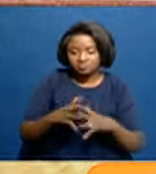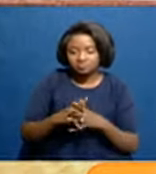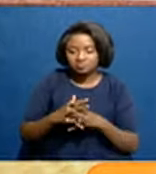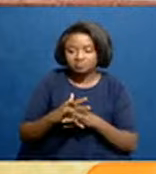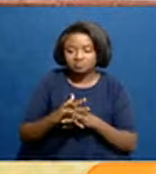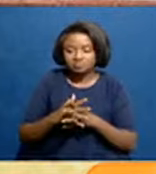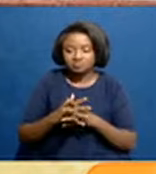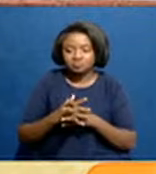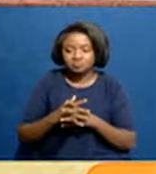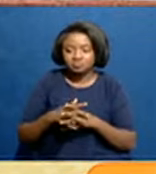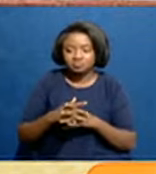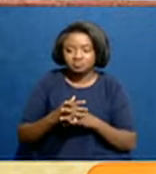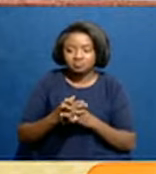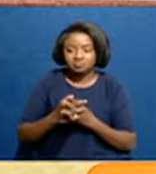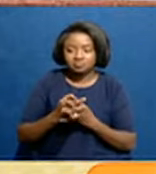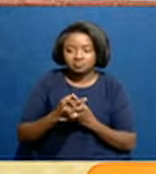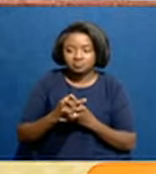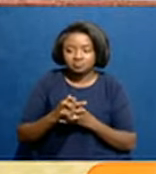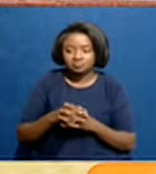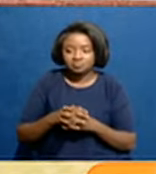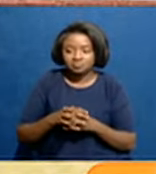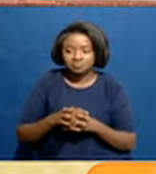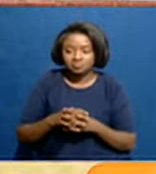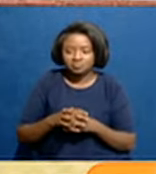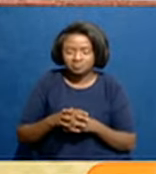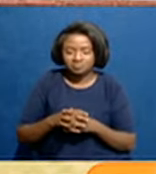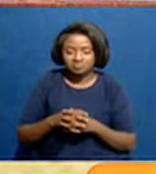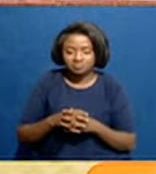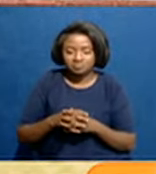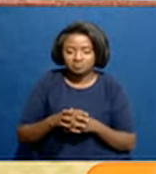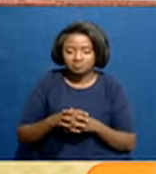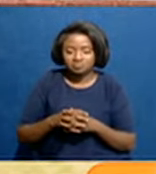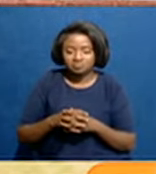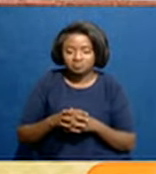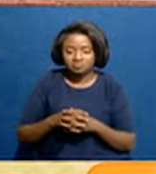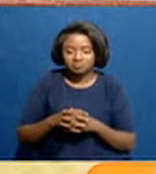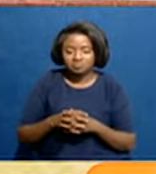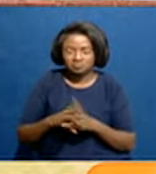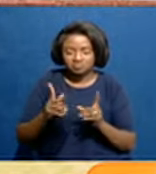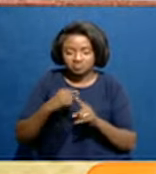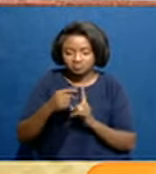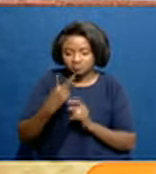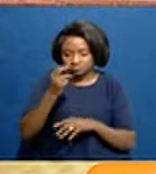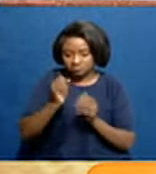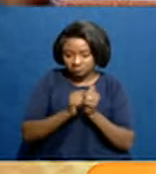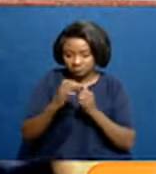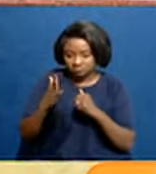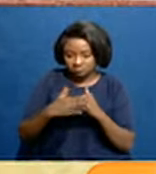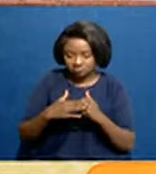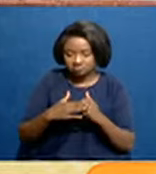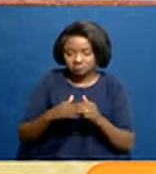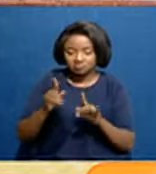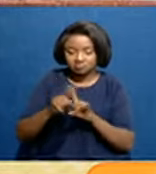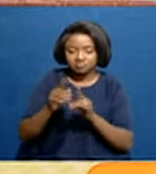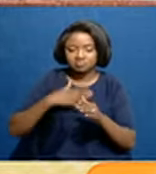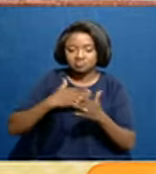know, they were all over the place. And in 2019, my former boss then, His Excellency the President